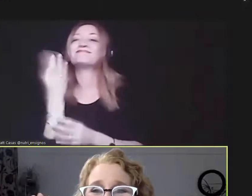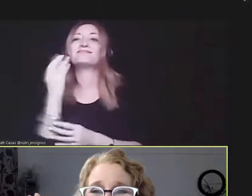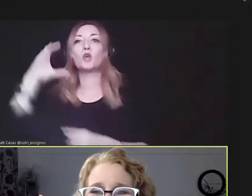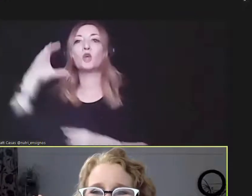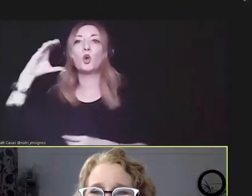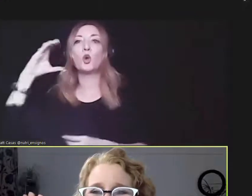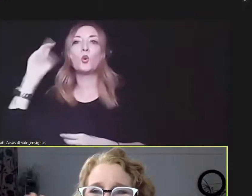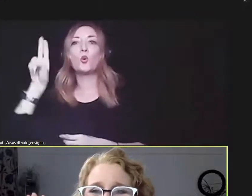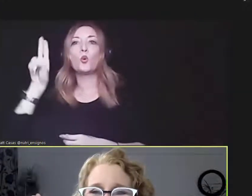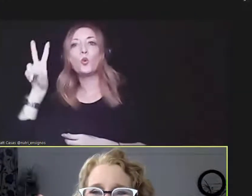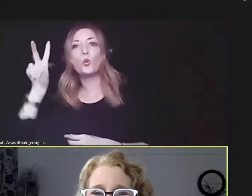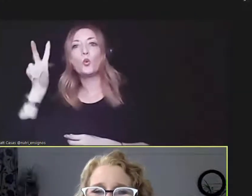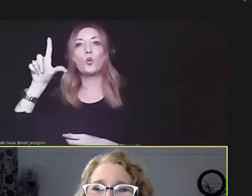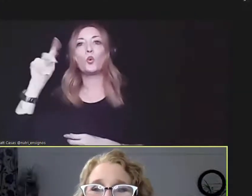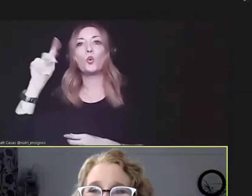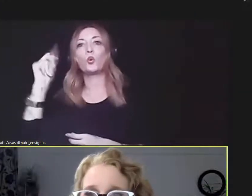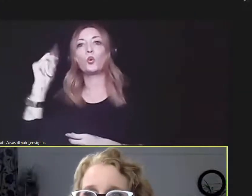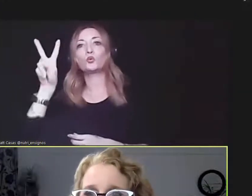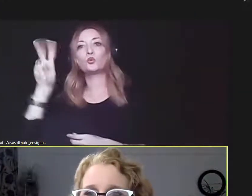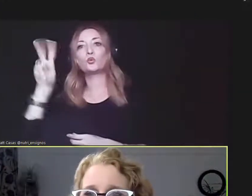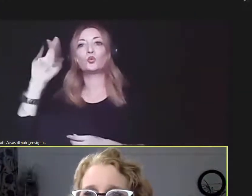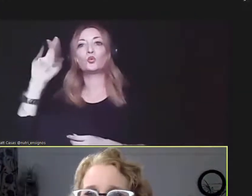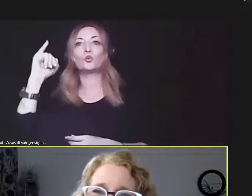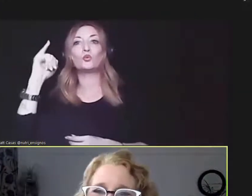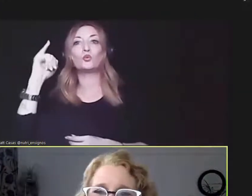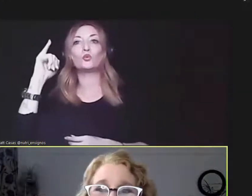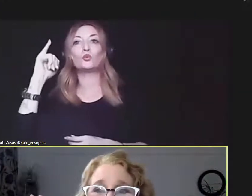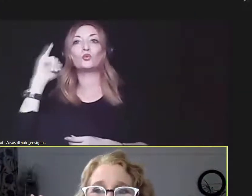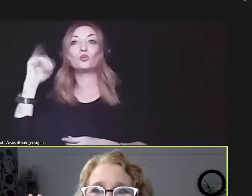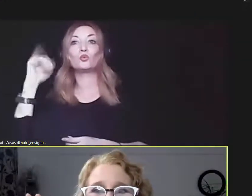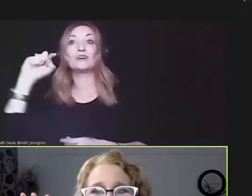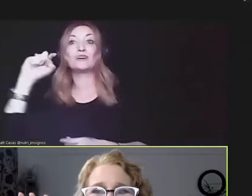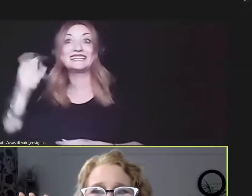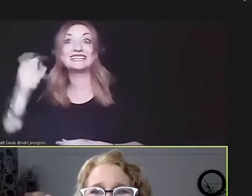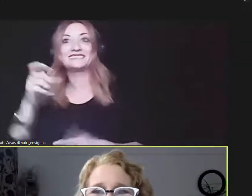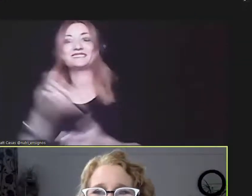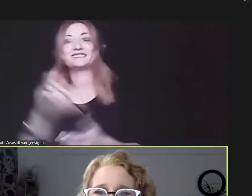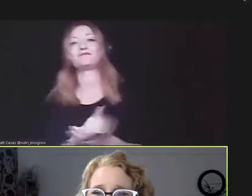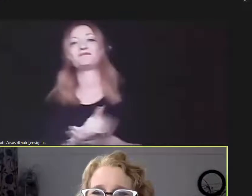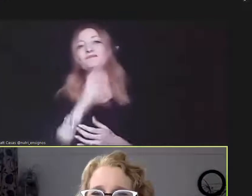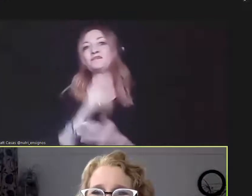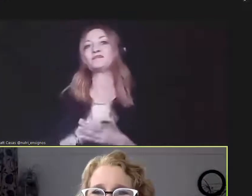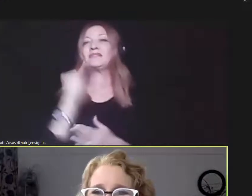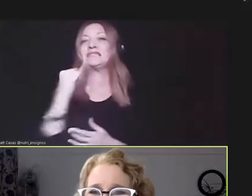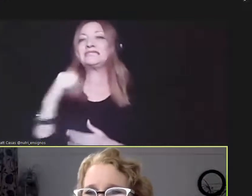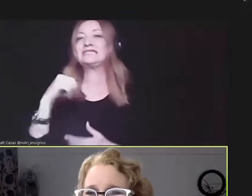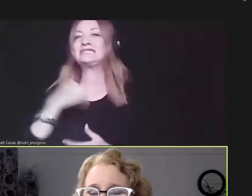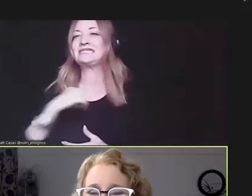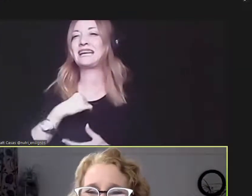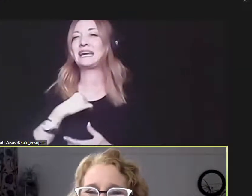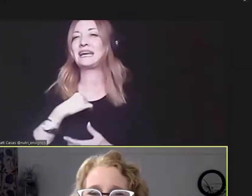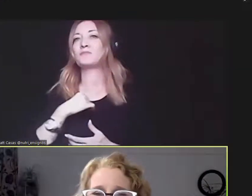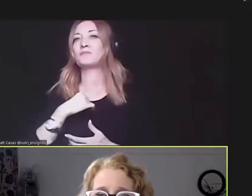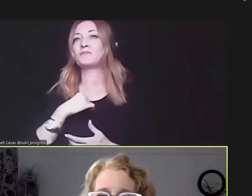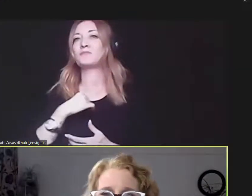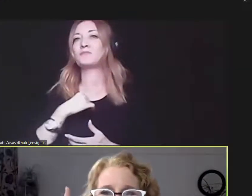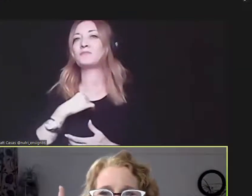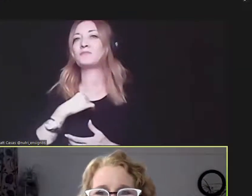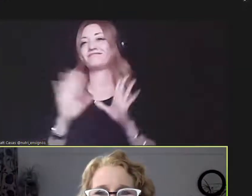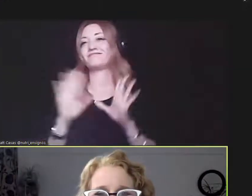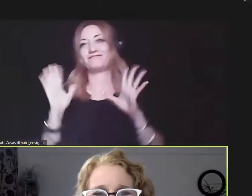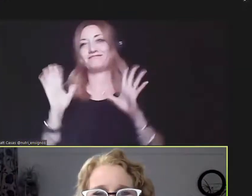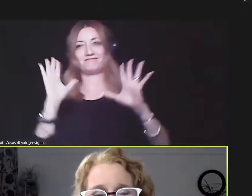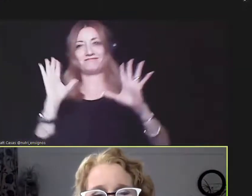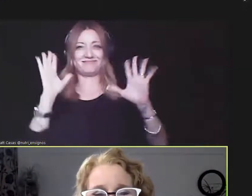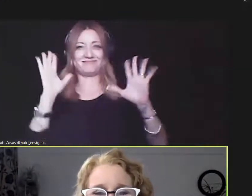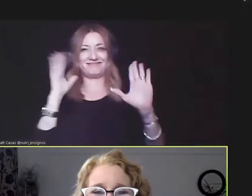I'm not going to give away, but next week something special is happening. So watch